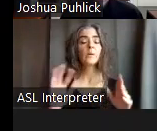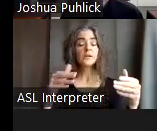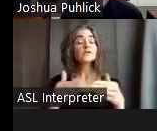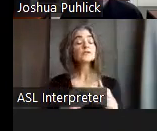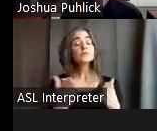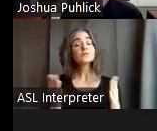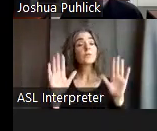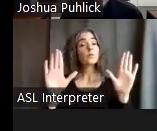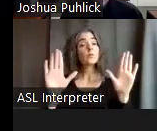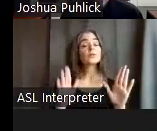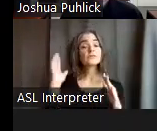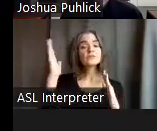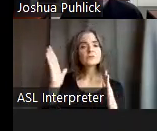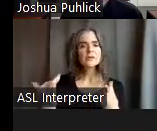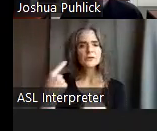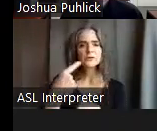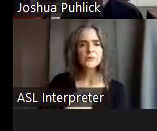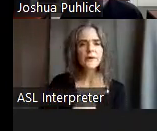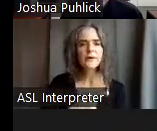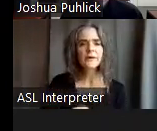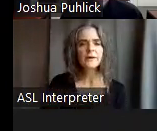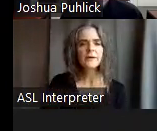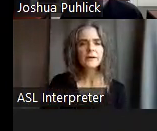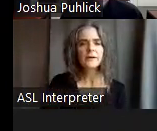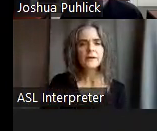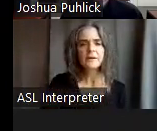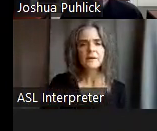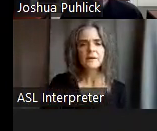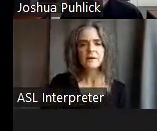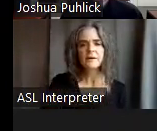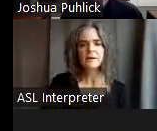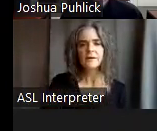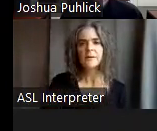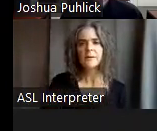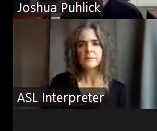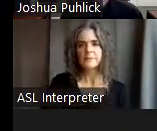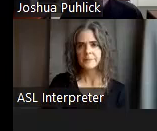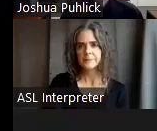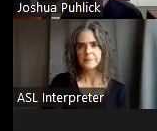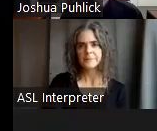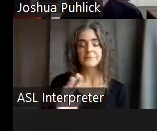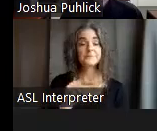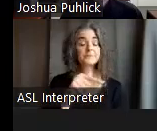wonderful speaker for today. All right, Stephen, take it away.